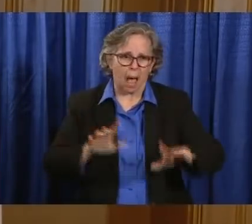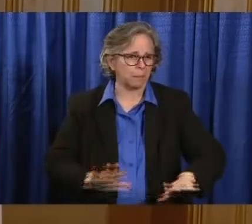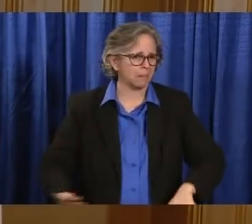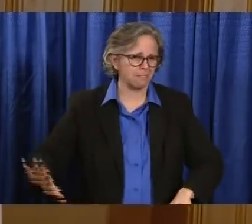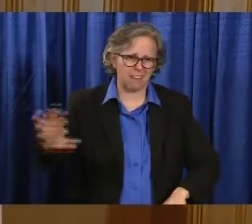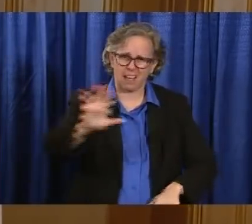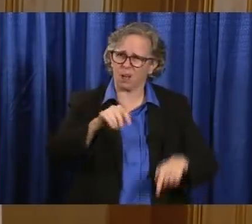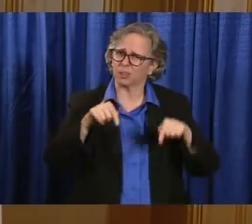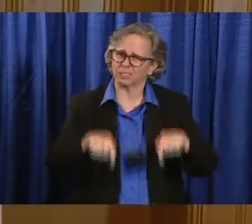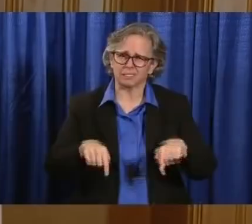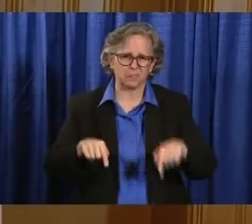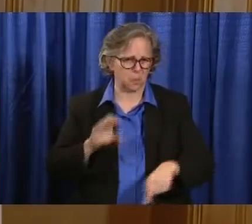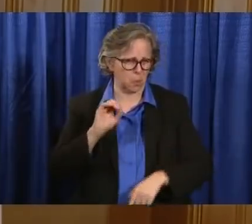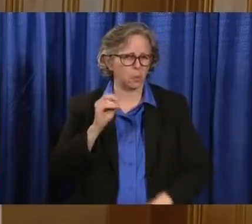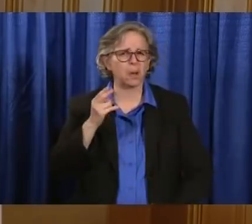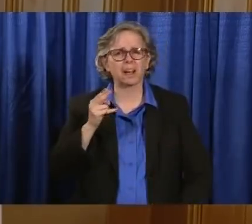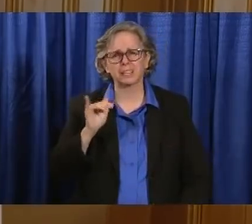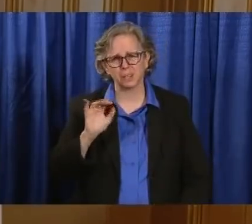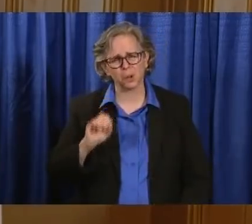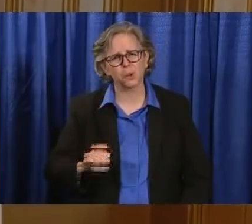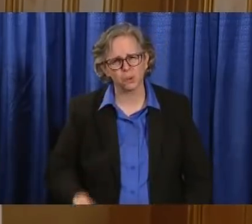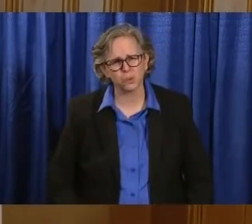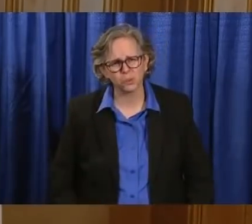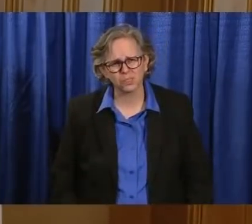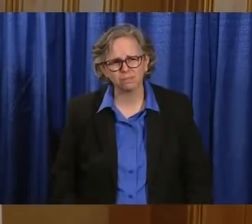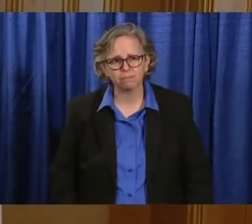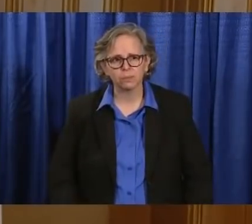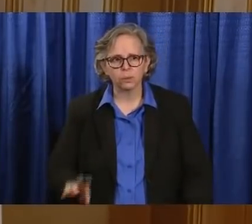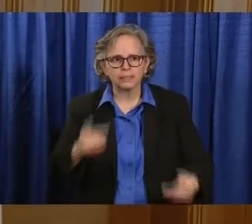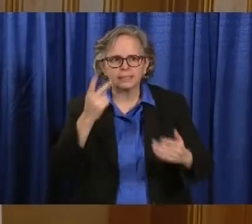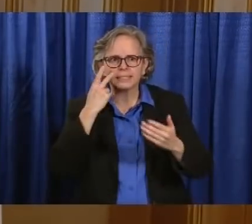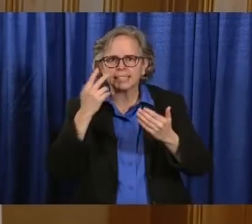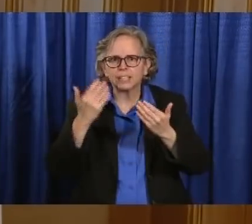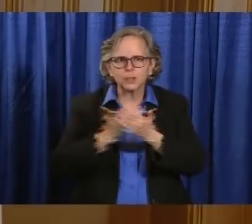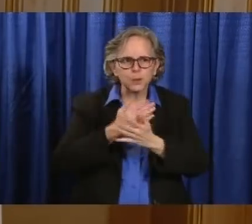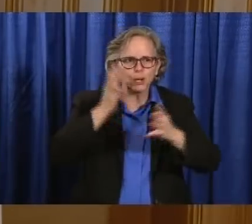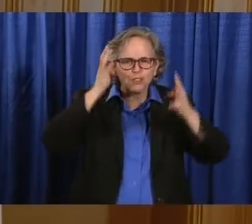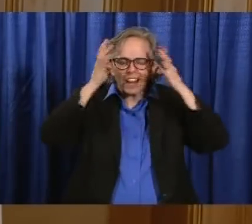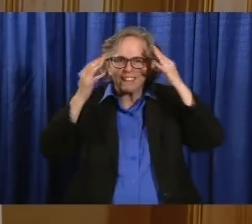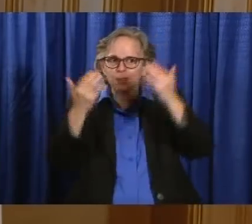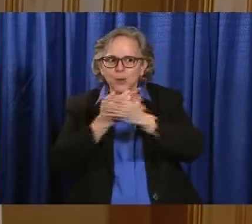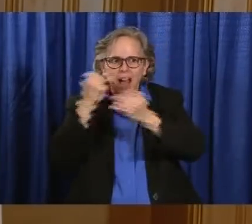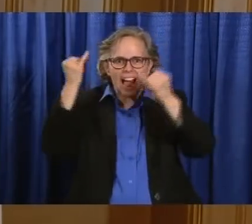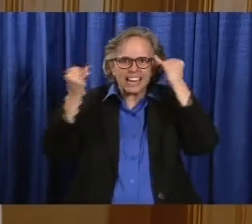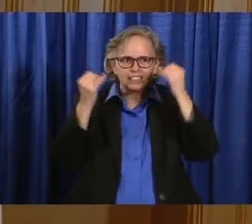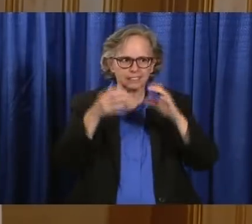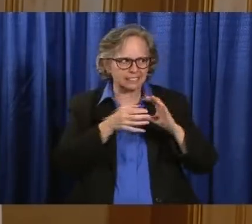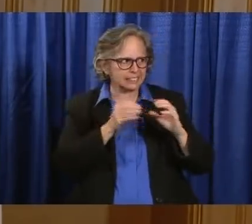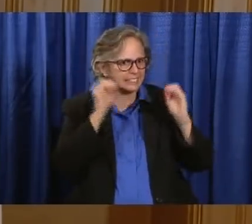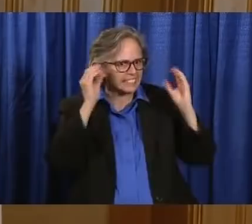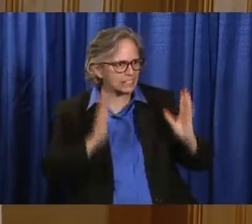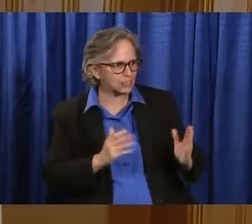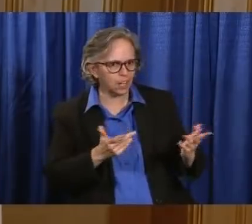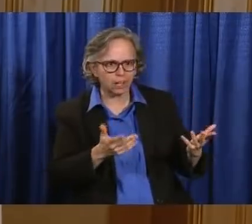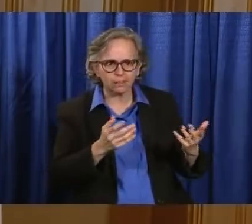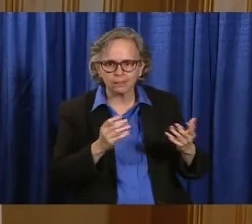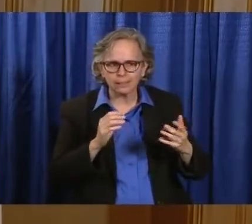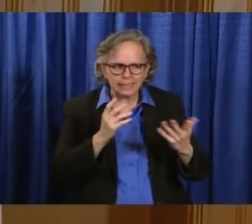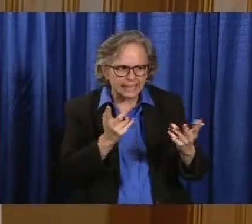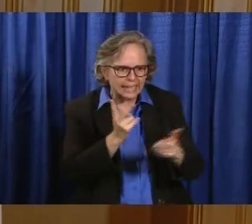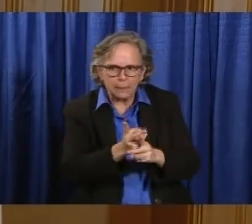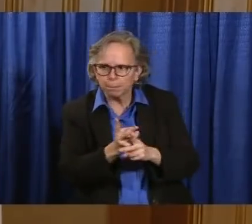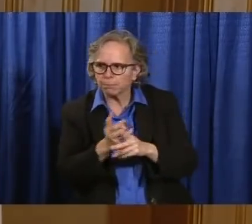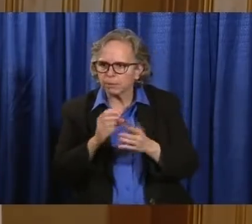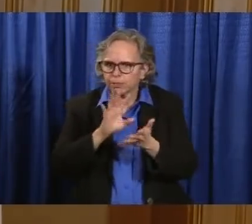we can see the new and creative ways teachers and school administrators are keeping students engaged in learning, involved